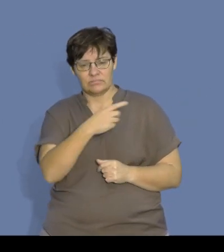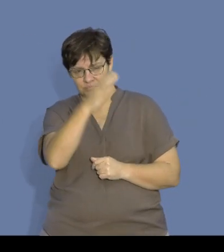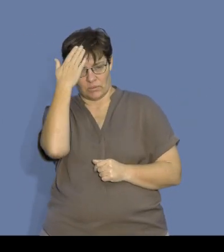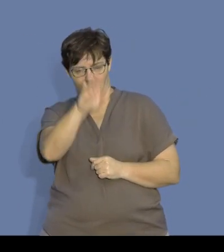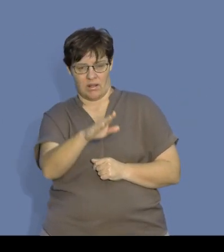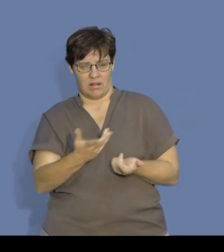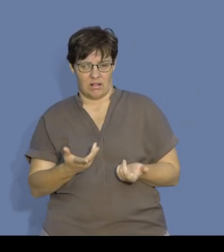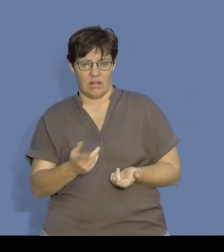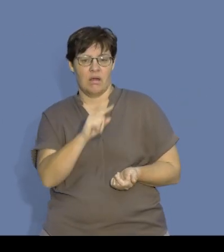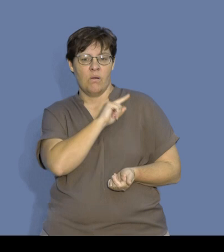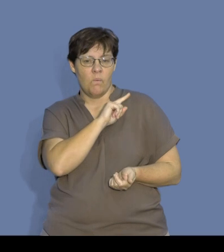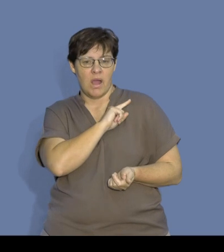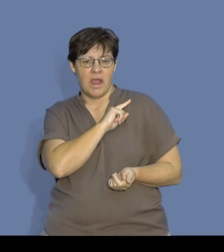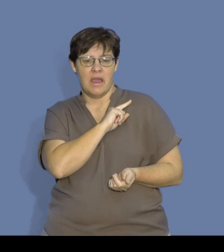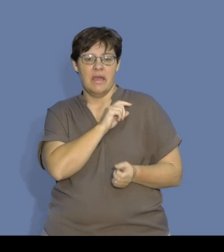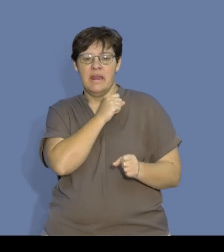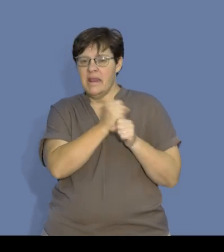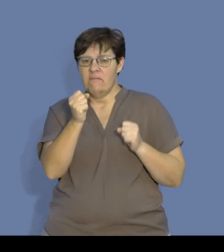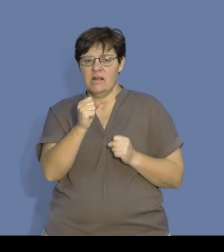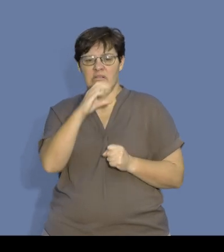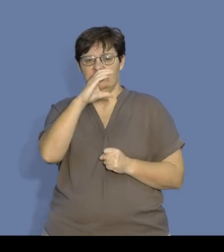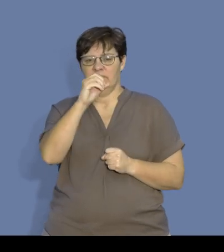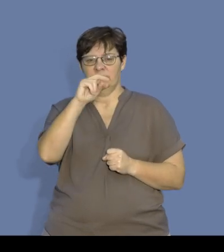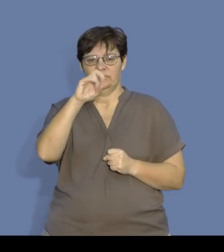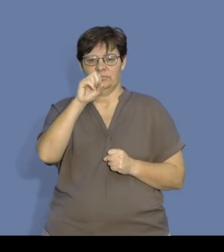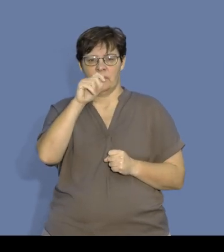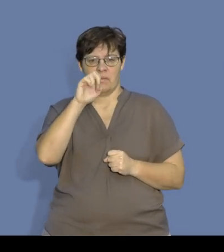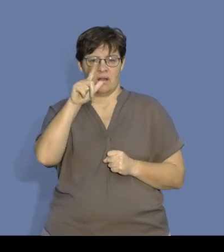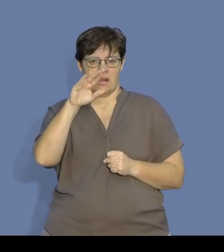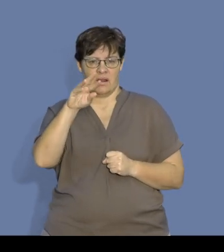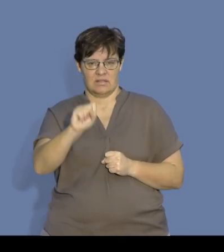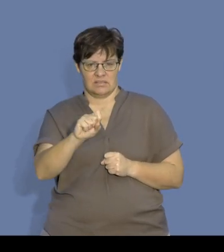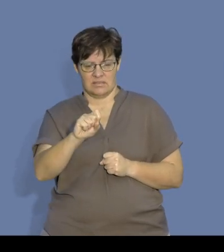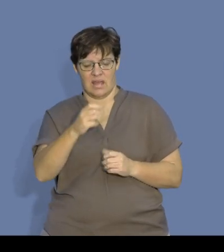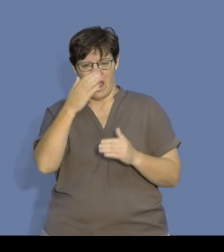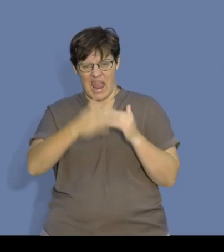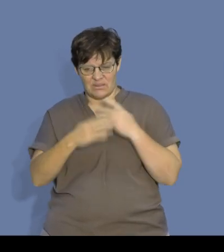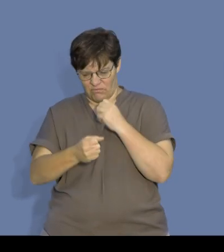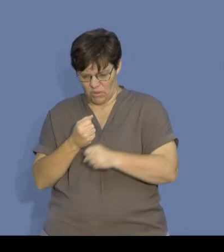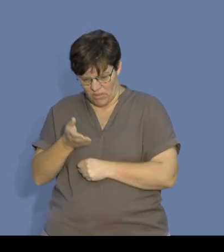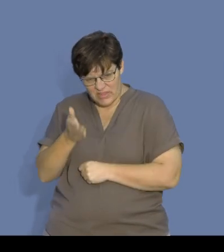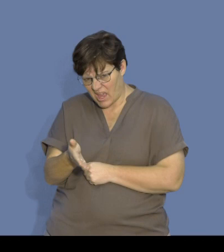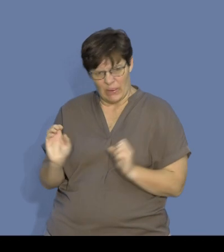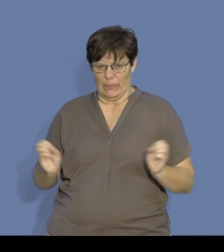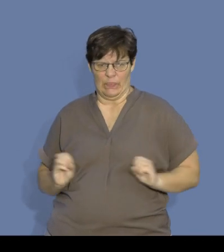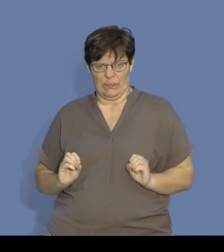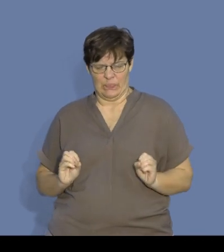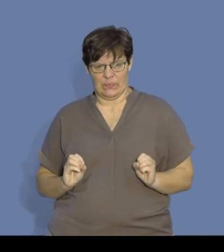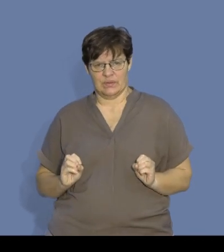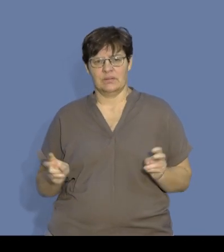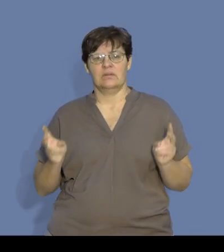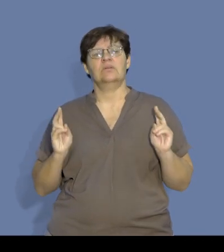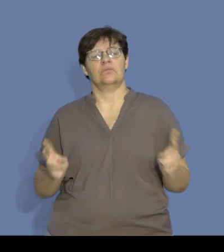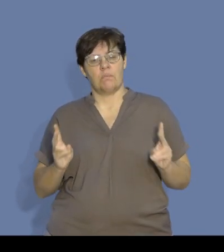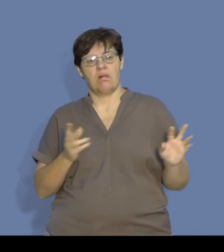know because we never come across consumables on hand at the end of the year, right? Normally this